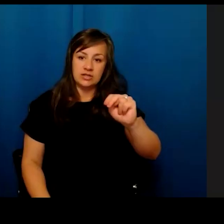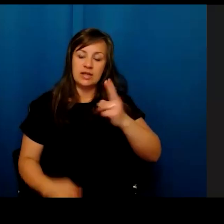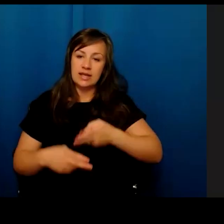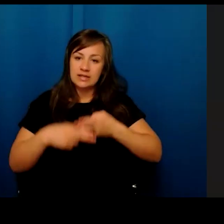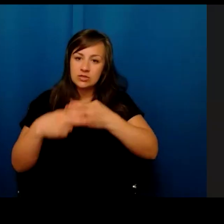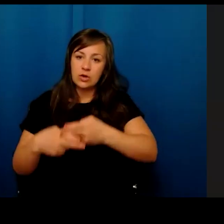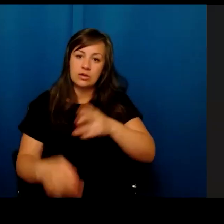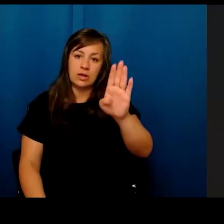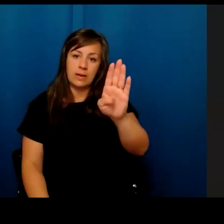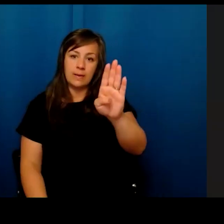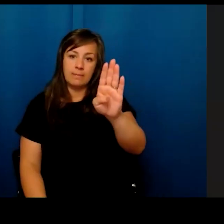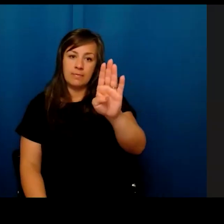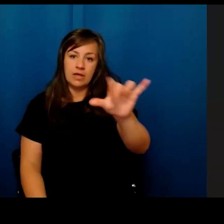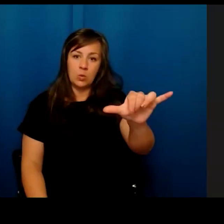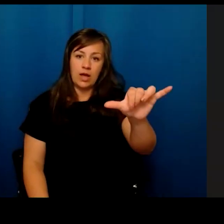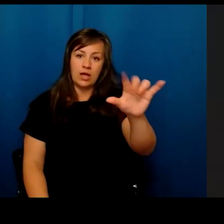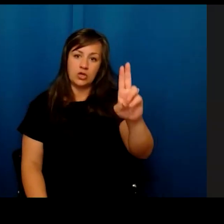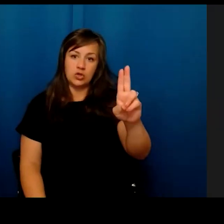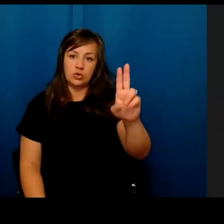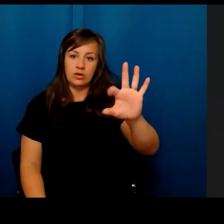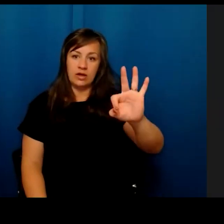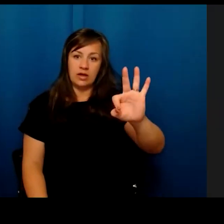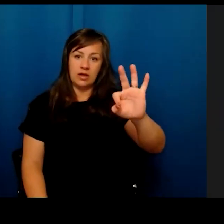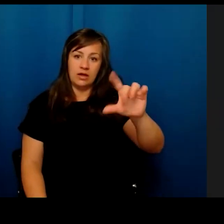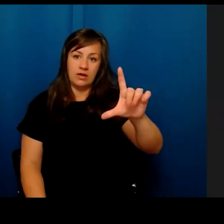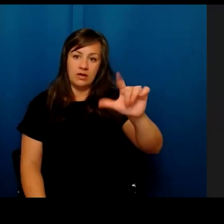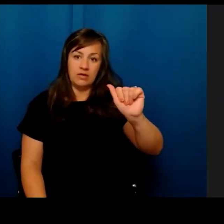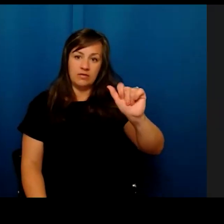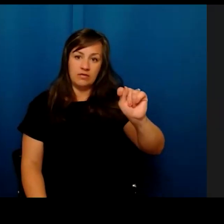BYU FLAT, FLATS exams. Those are the ones